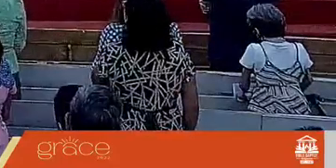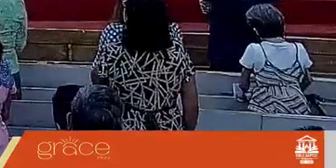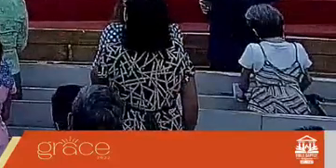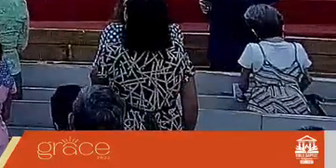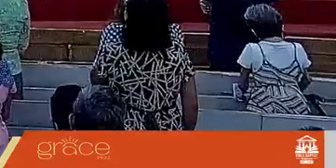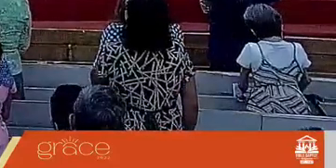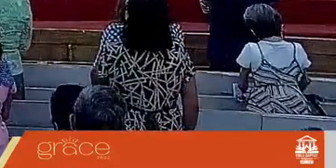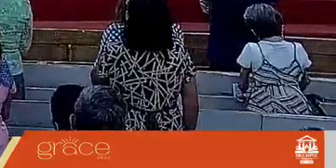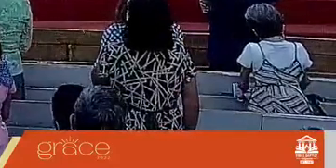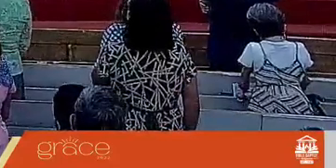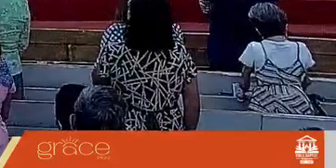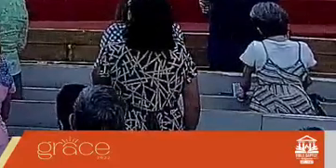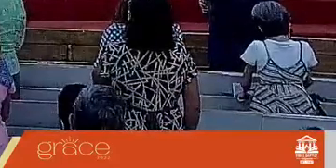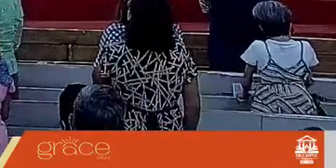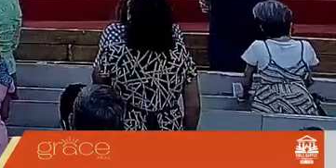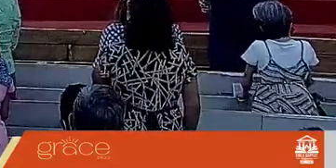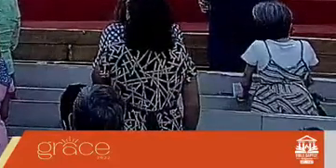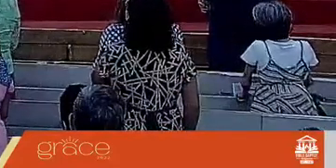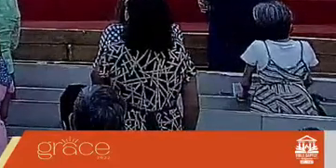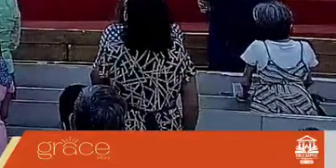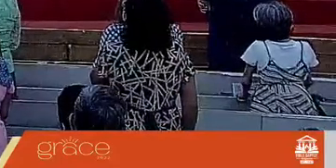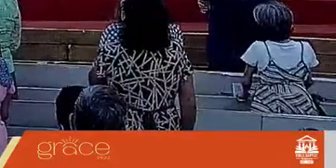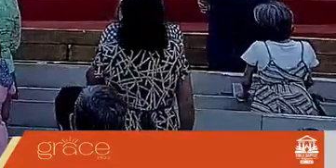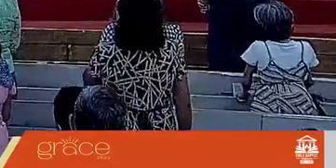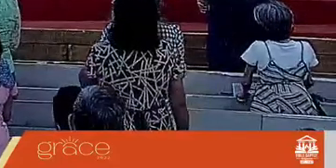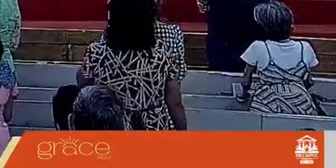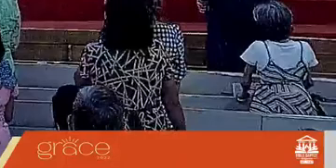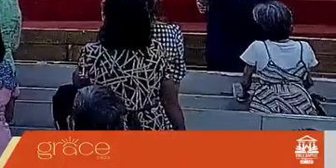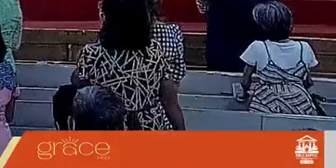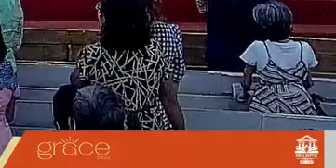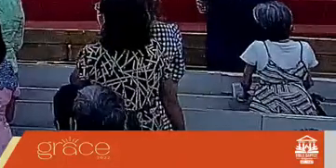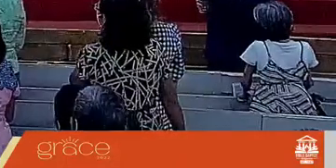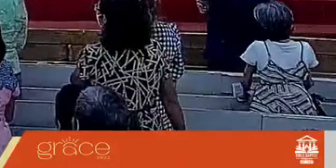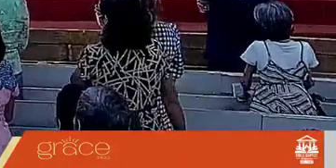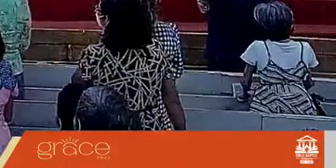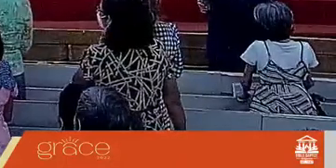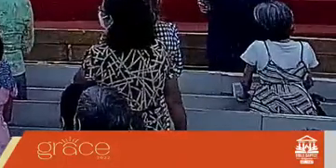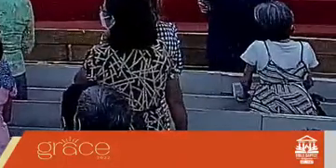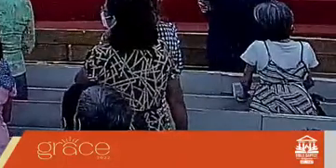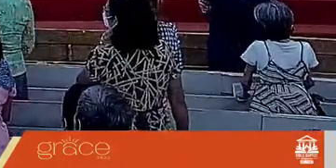find. Oh, may all who've come behind us find us